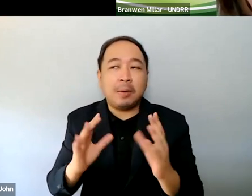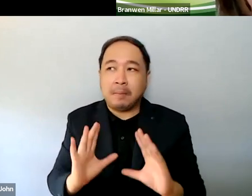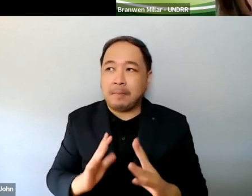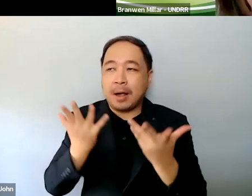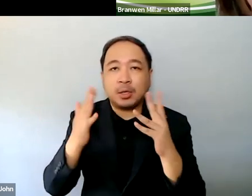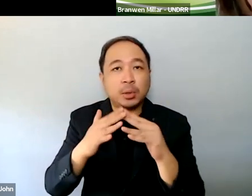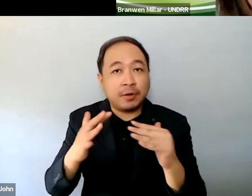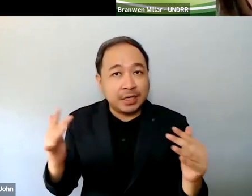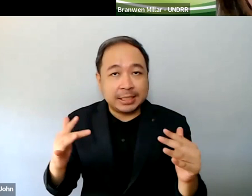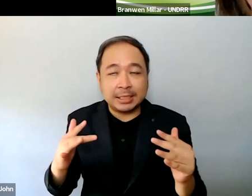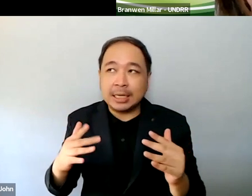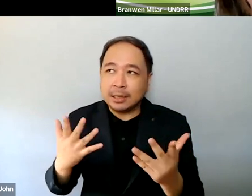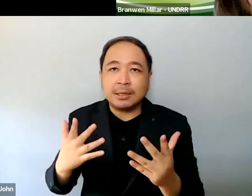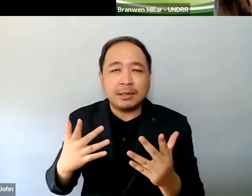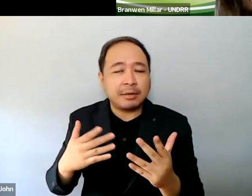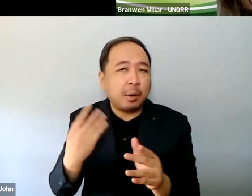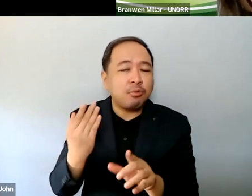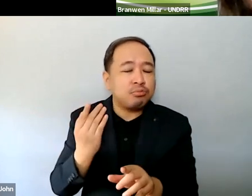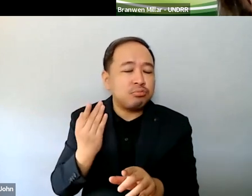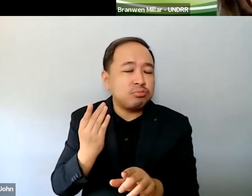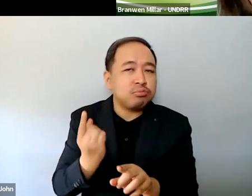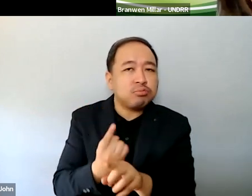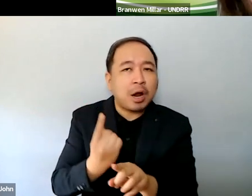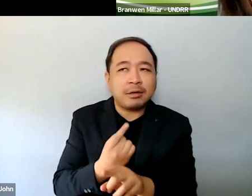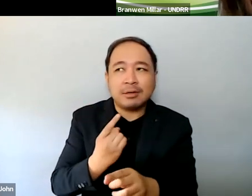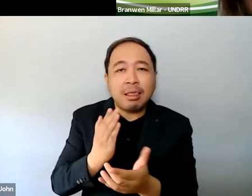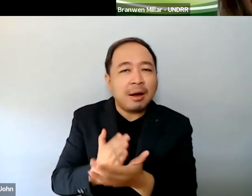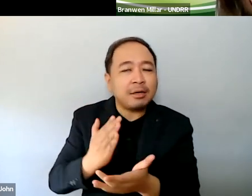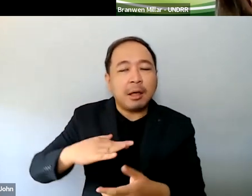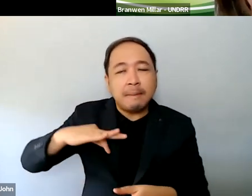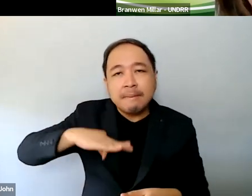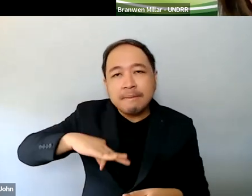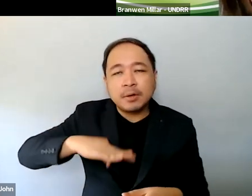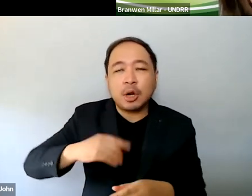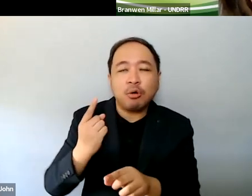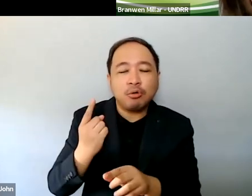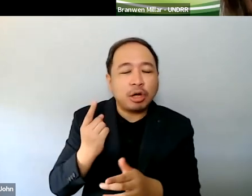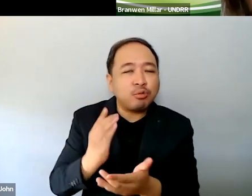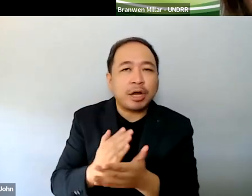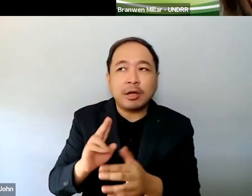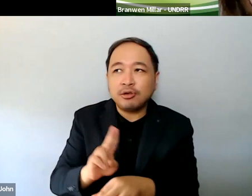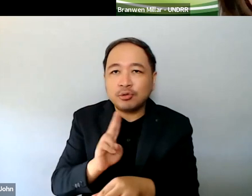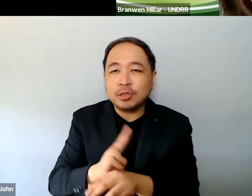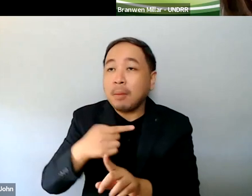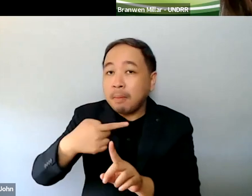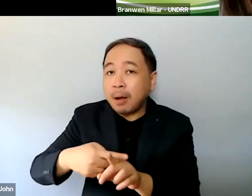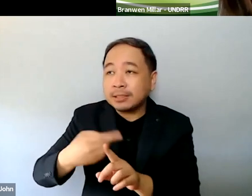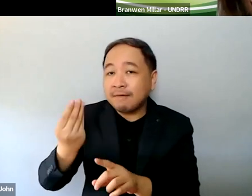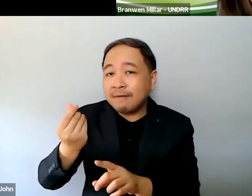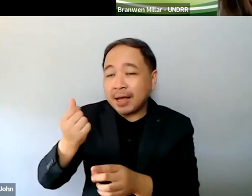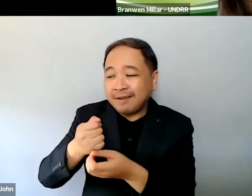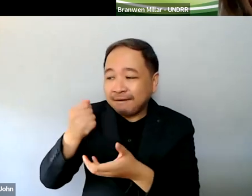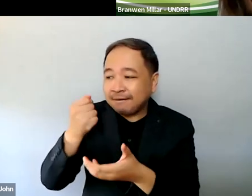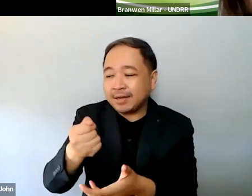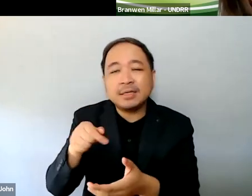and access and benefit sharing, including financing that is being discussed, will have an impact. I have